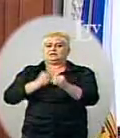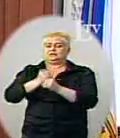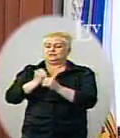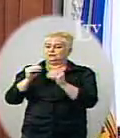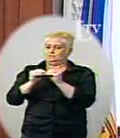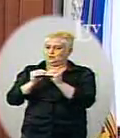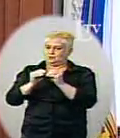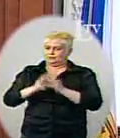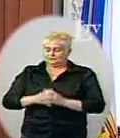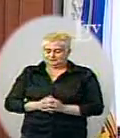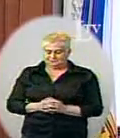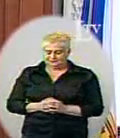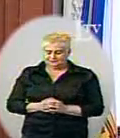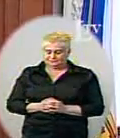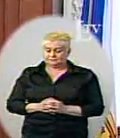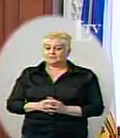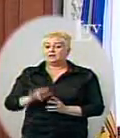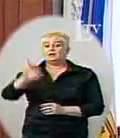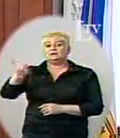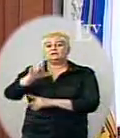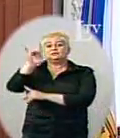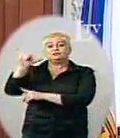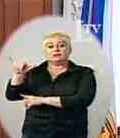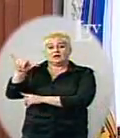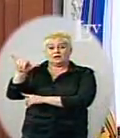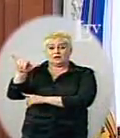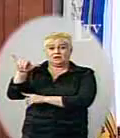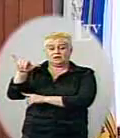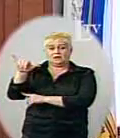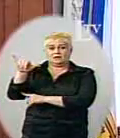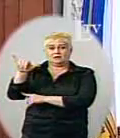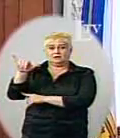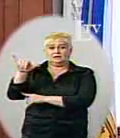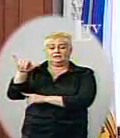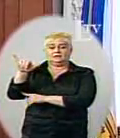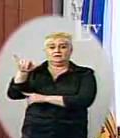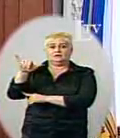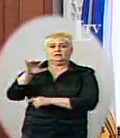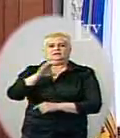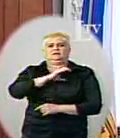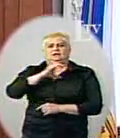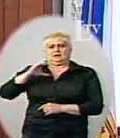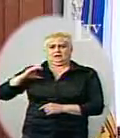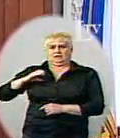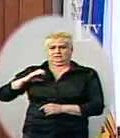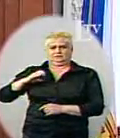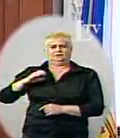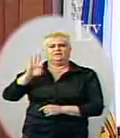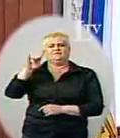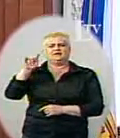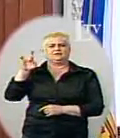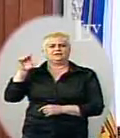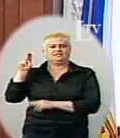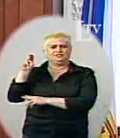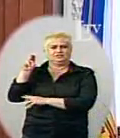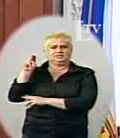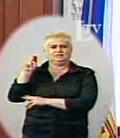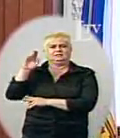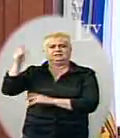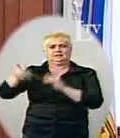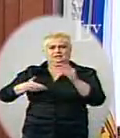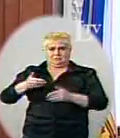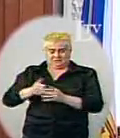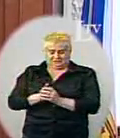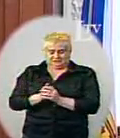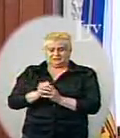In July, as the Council of the Federation's incoming chair, the Premier will proudly host his